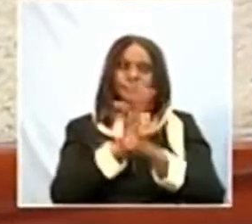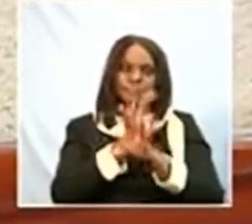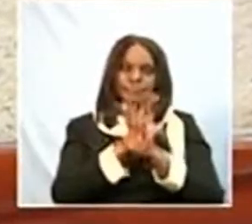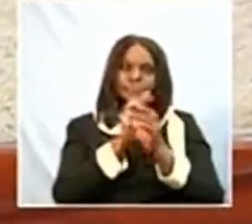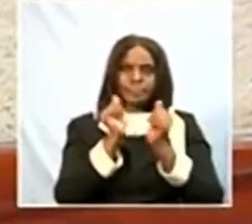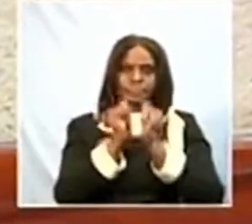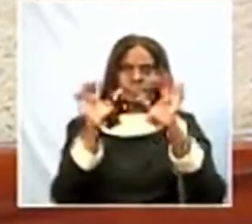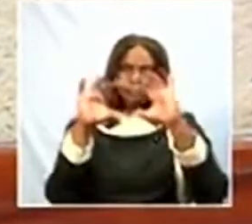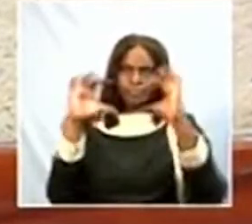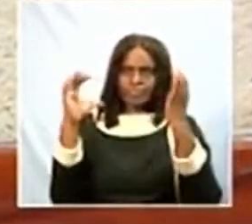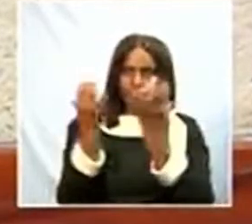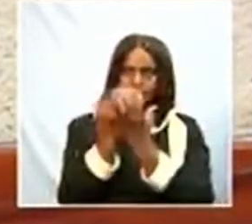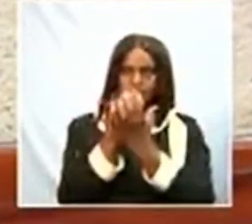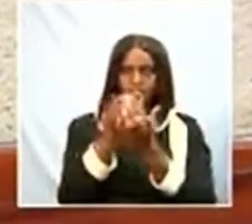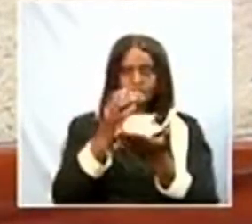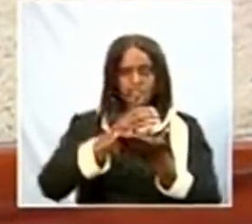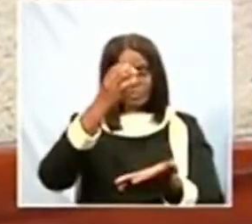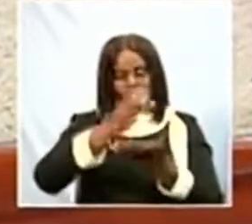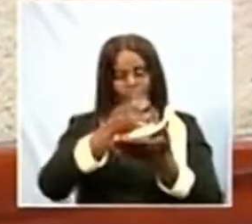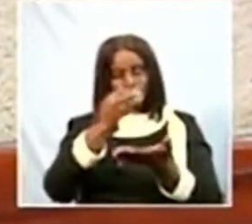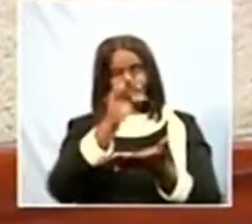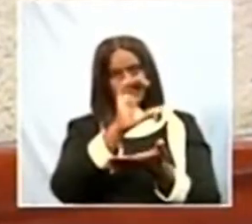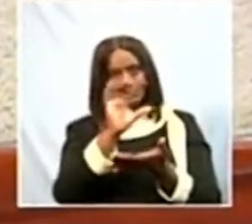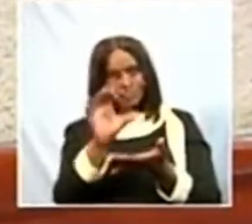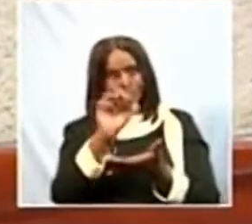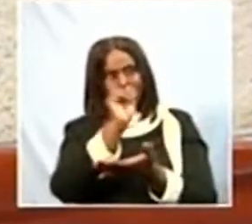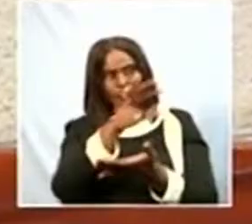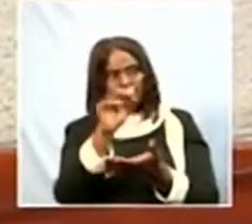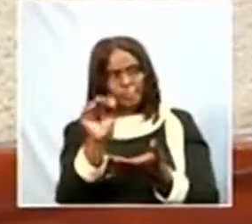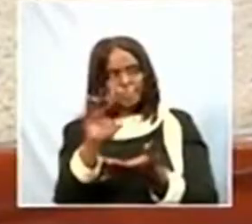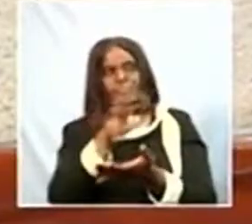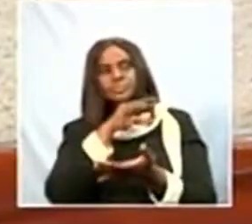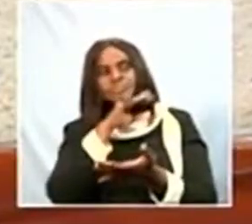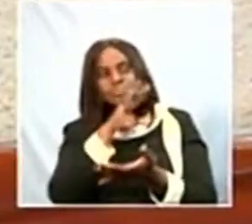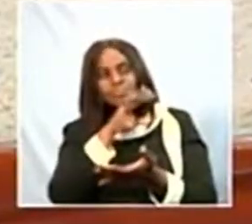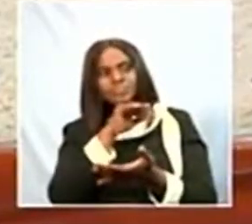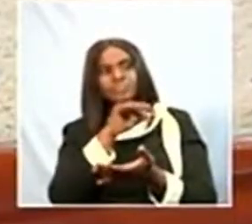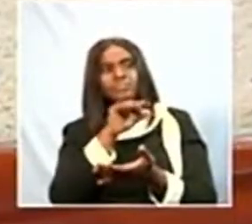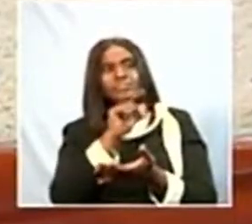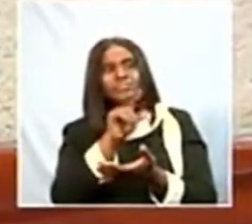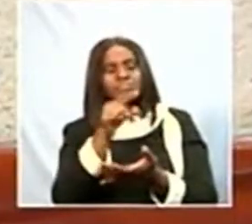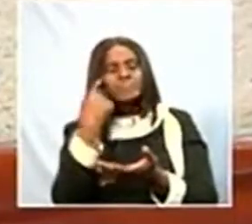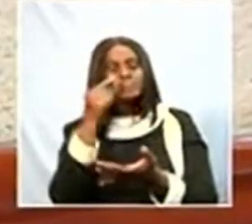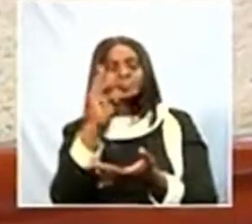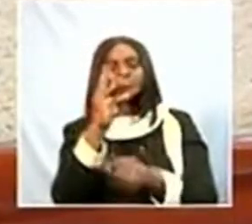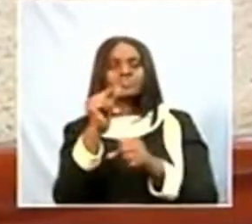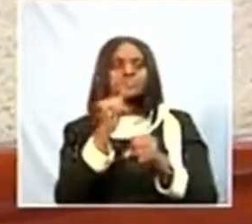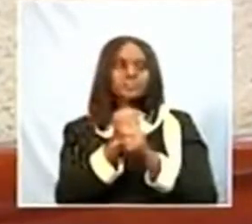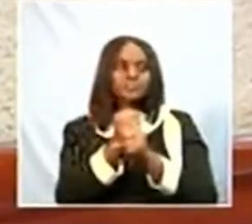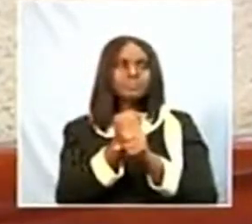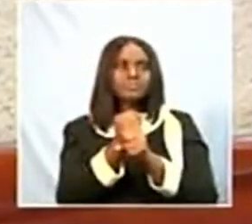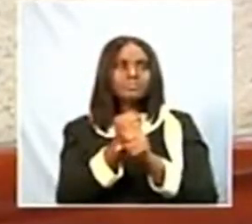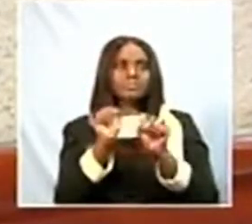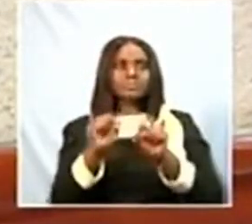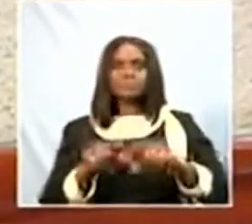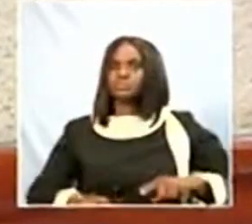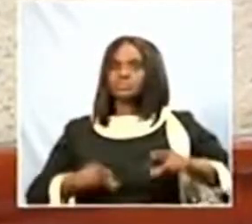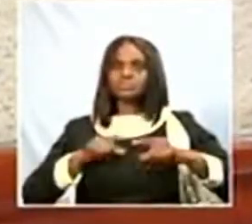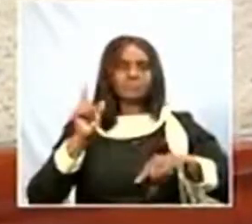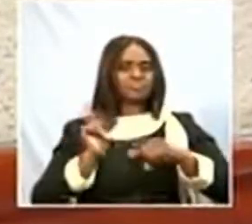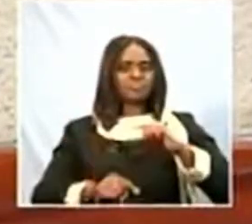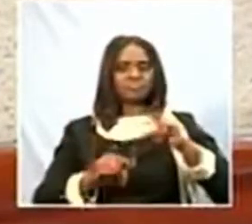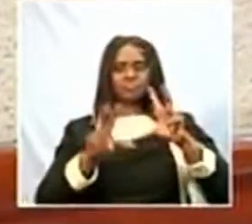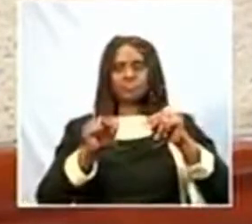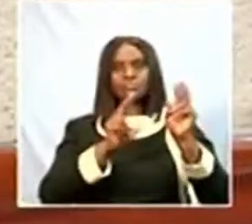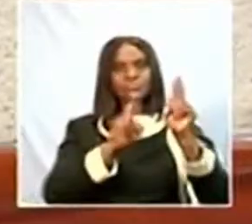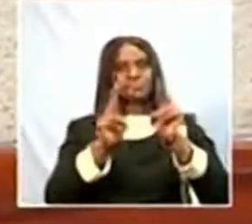bottle of Coca-Cola, and then you accidentally throw it around. You're jailed for 6 years. Do you think anyone can survive? My answer